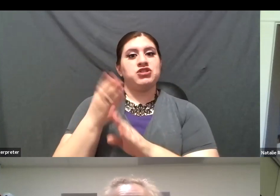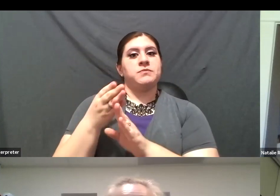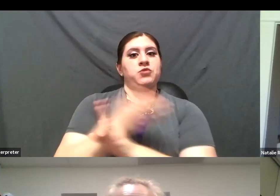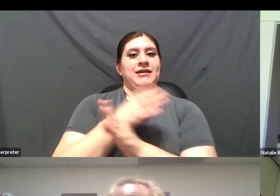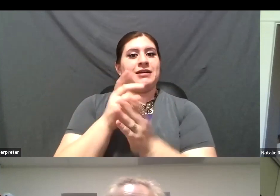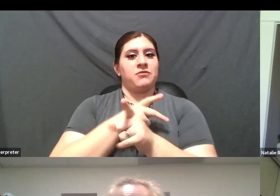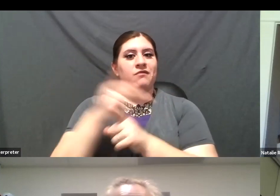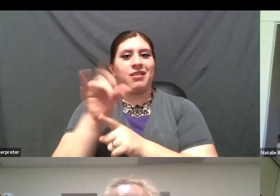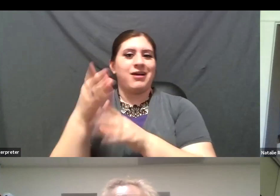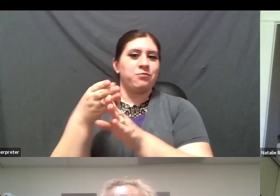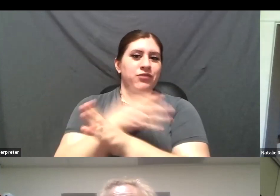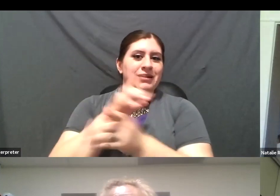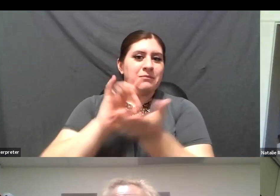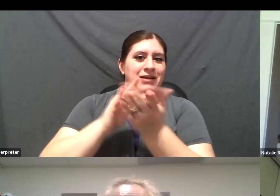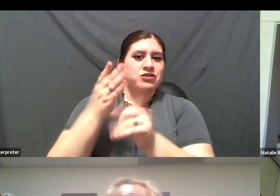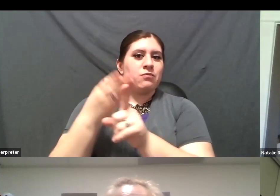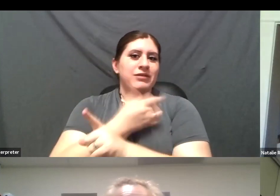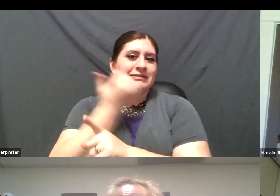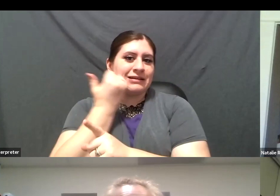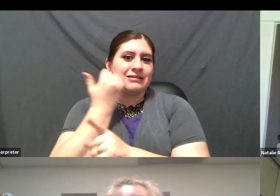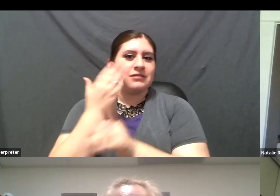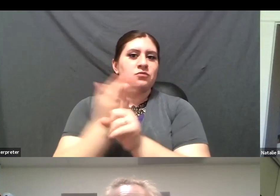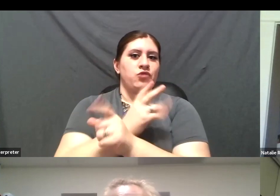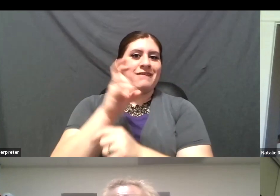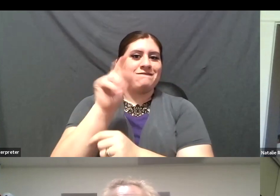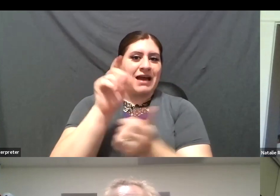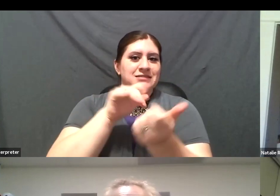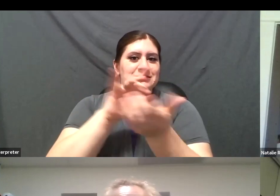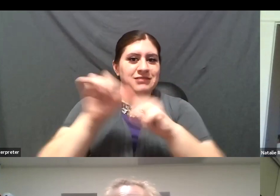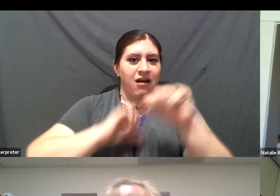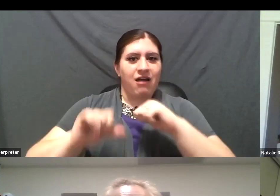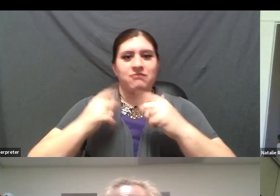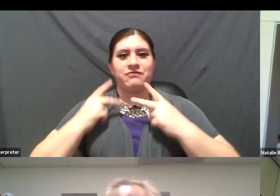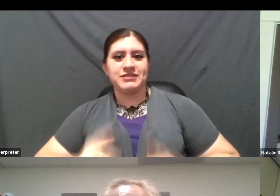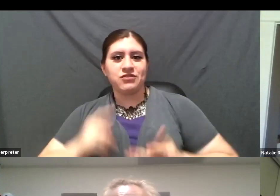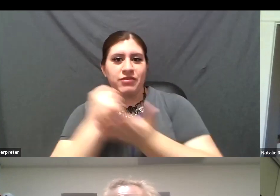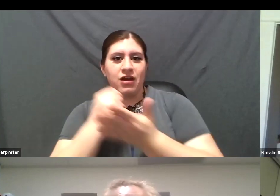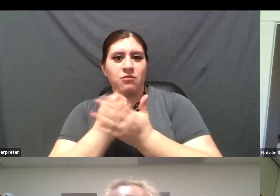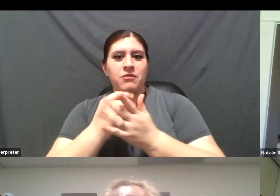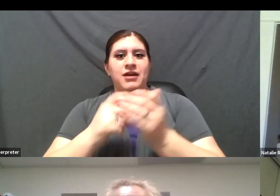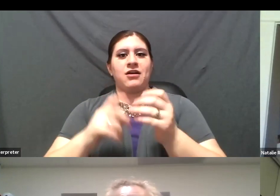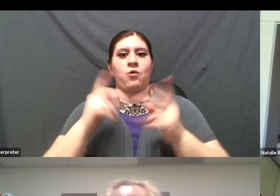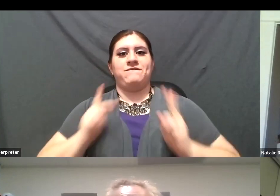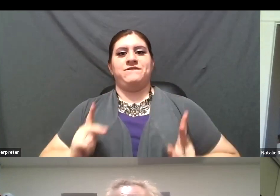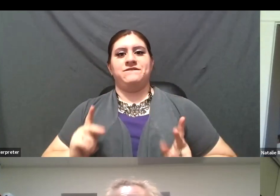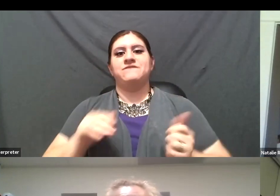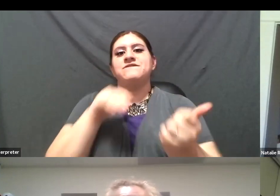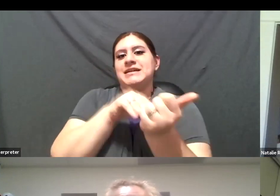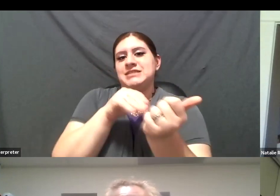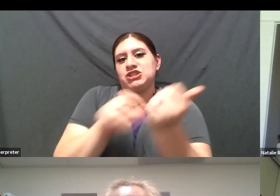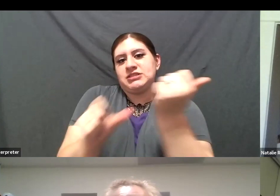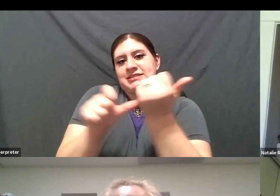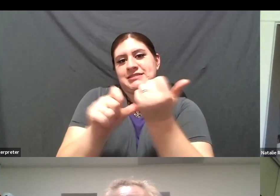be pre-medicine, pre-dent, pre-veterinary science, physical therapy, physician's assistant. So